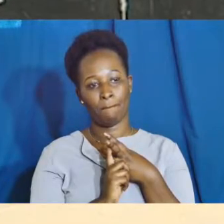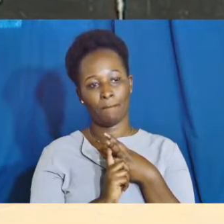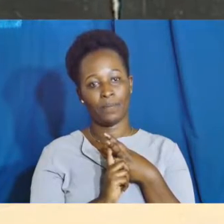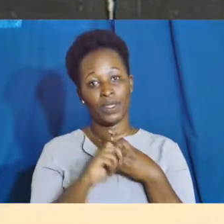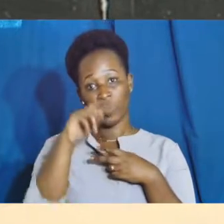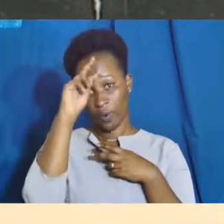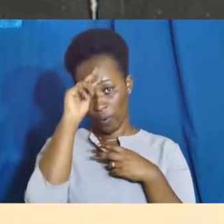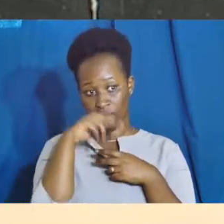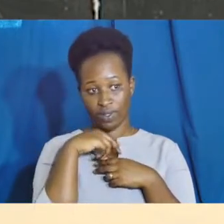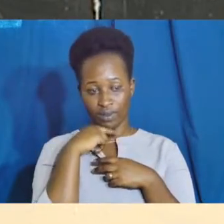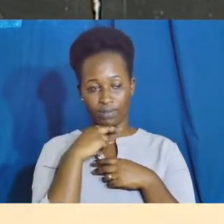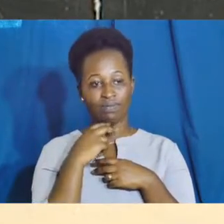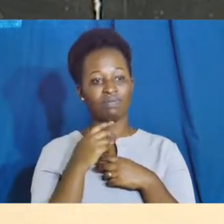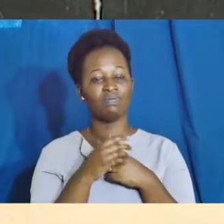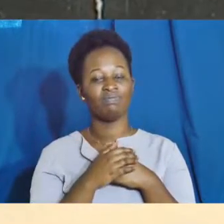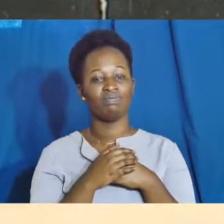goats.